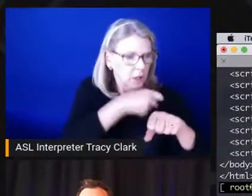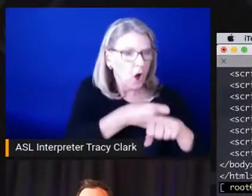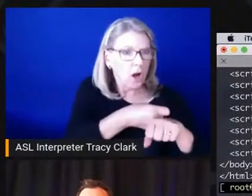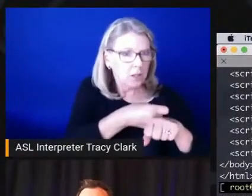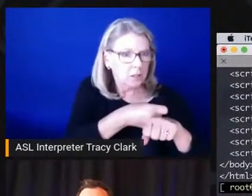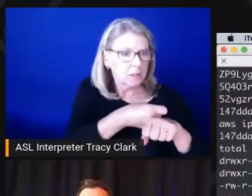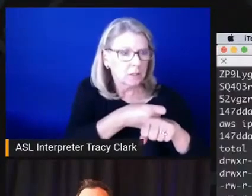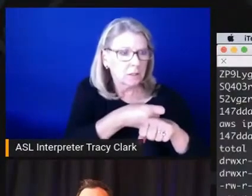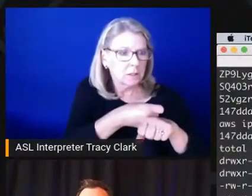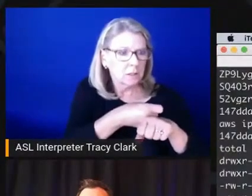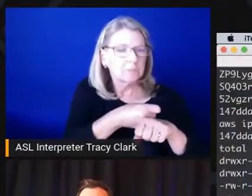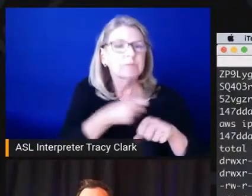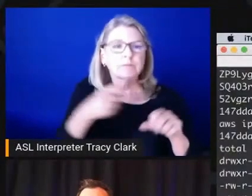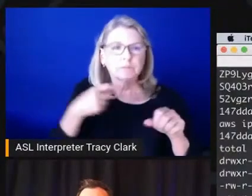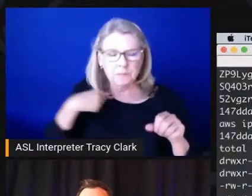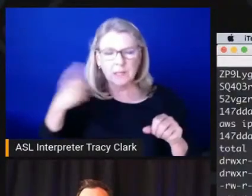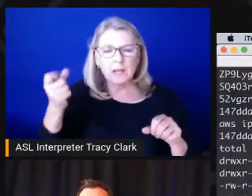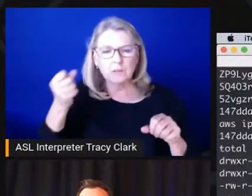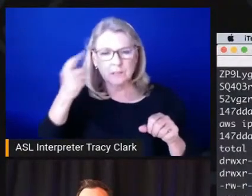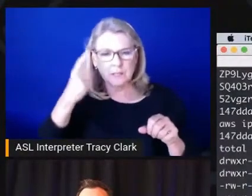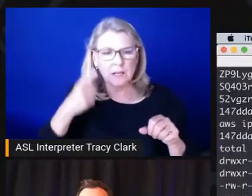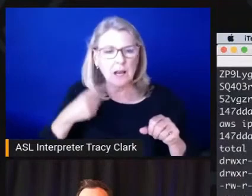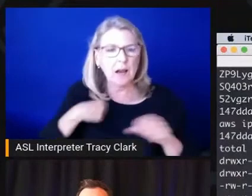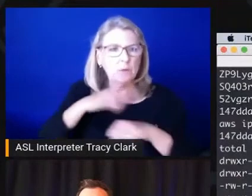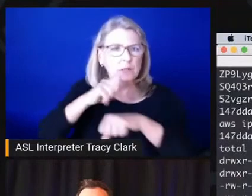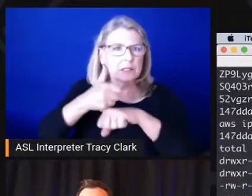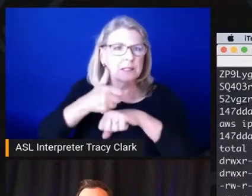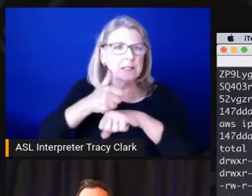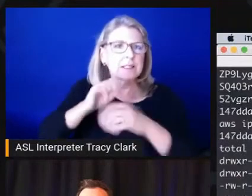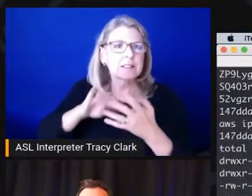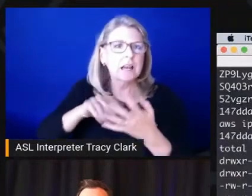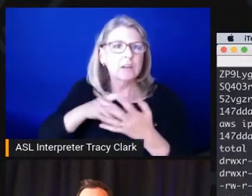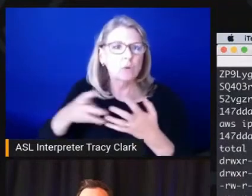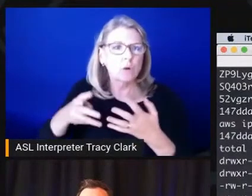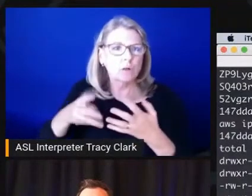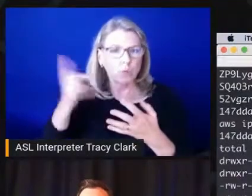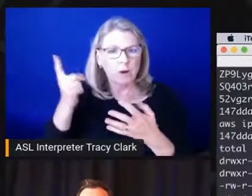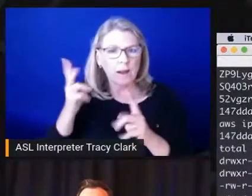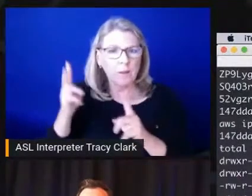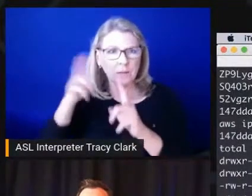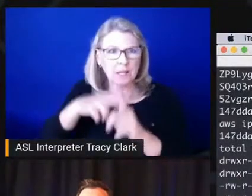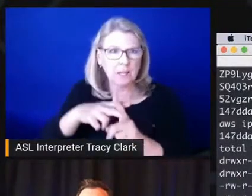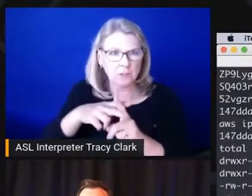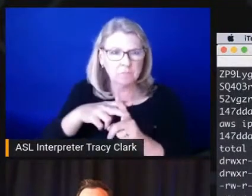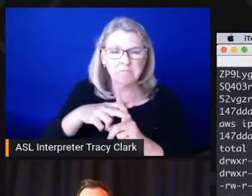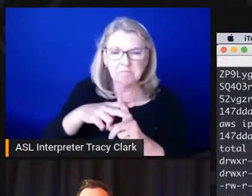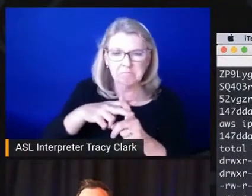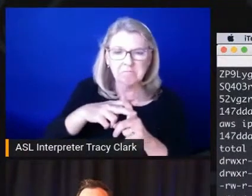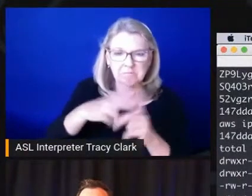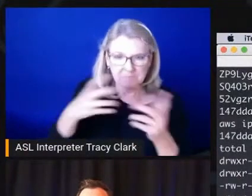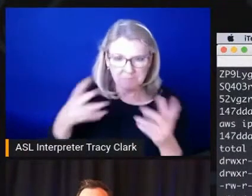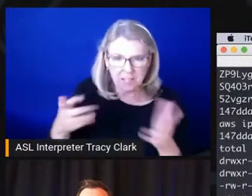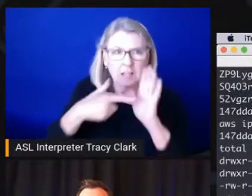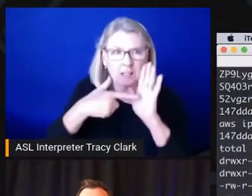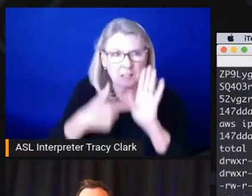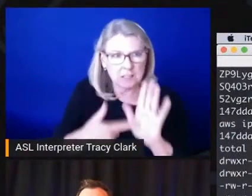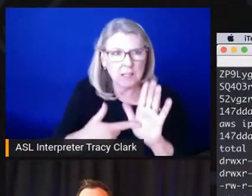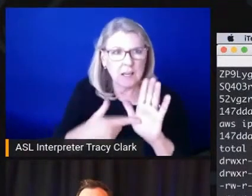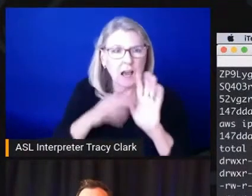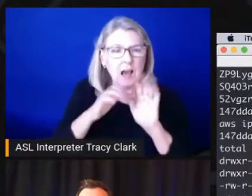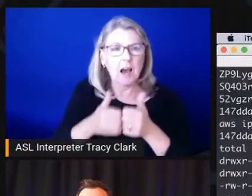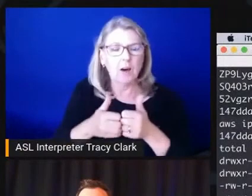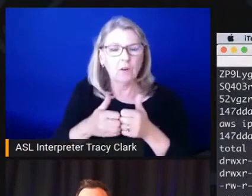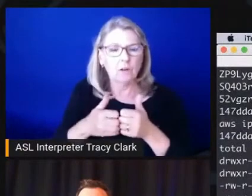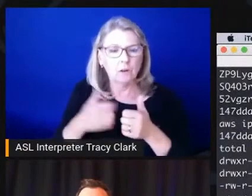me schedule an application and then see how do we provide an